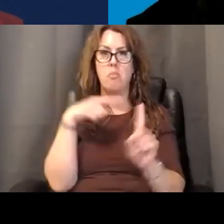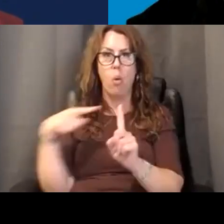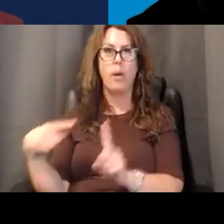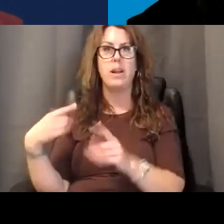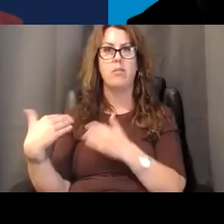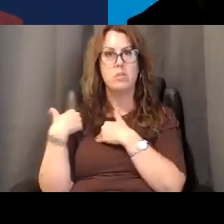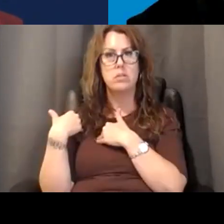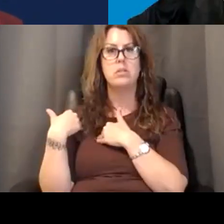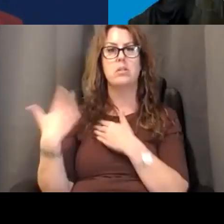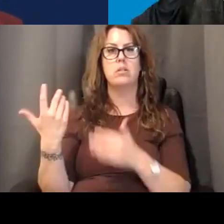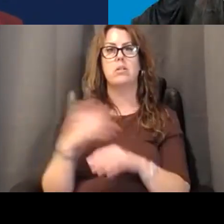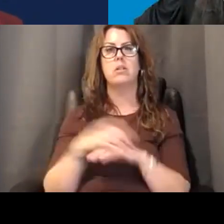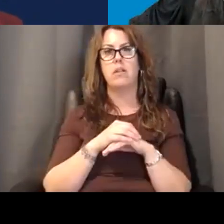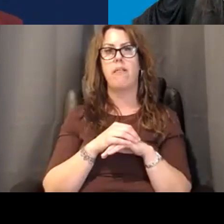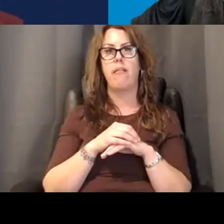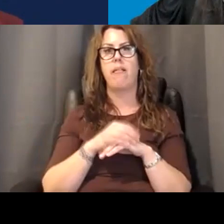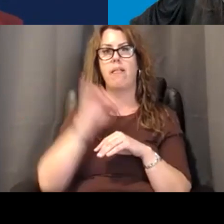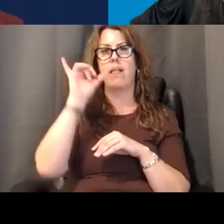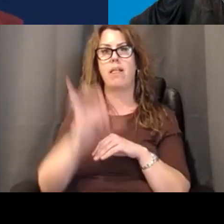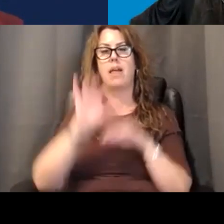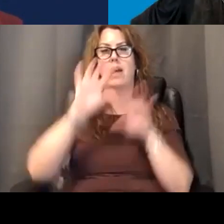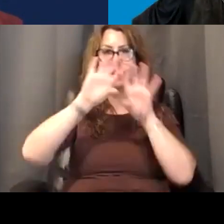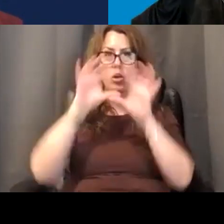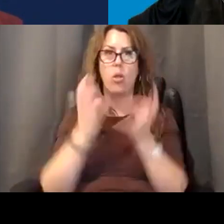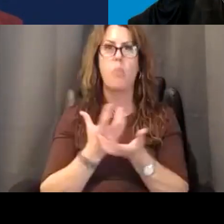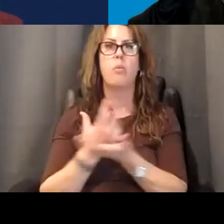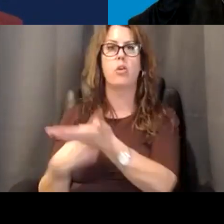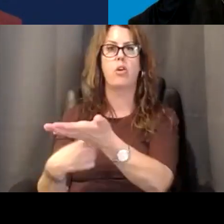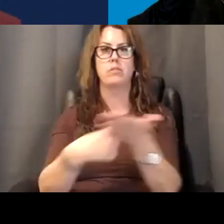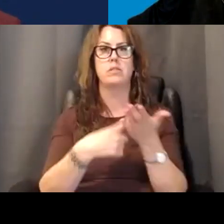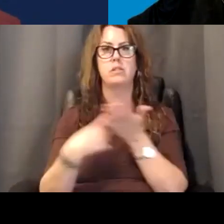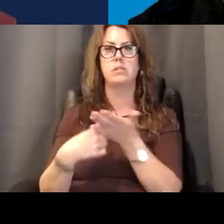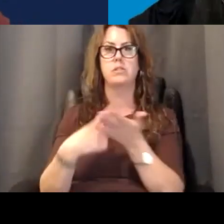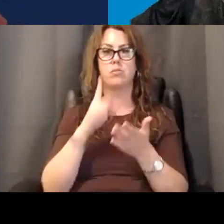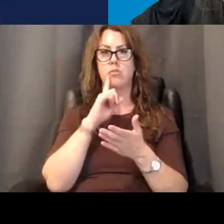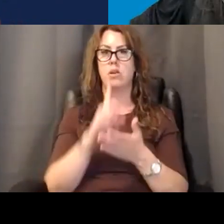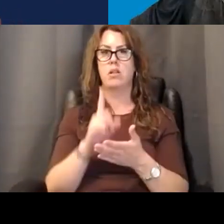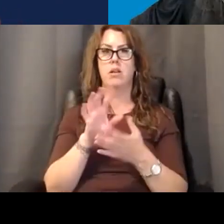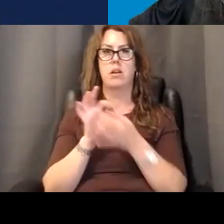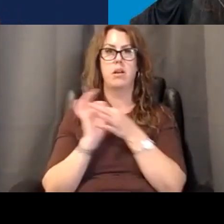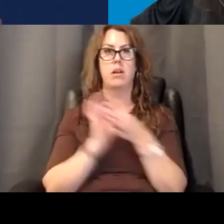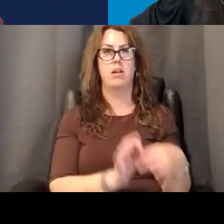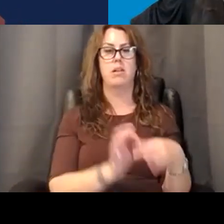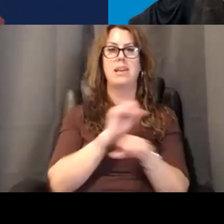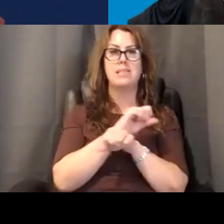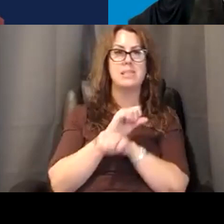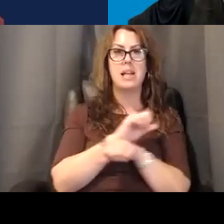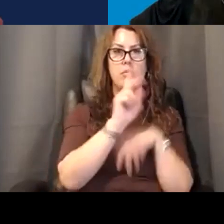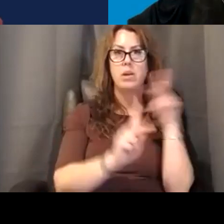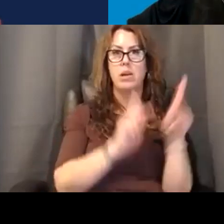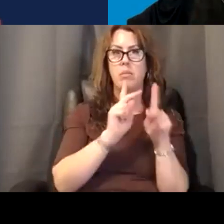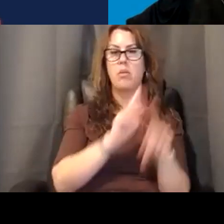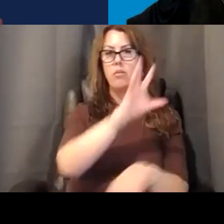global conversation, you know, both around reparations of enslaved people of African descent, as well as the CARICOM,